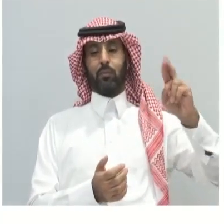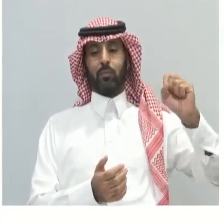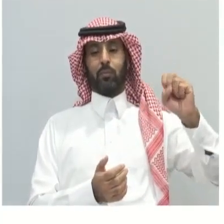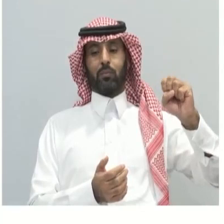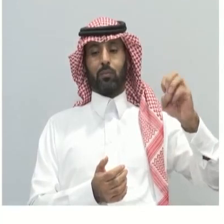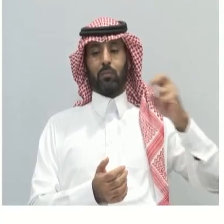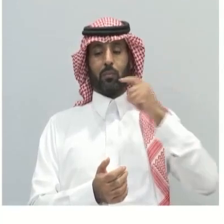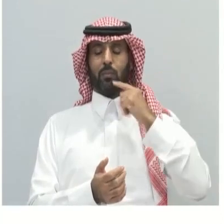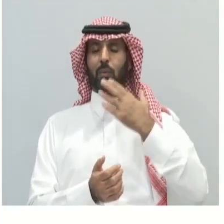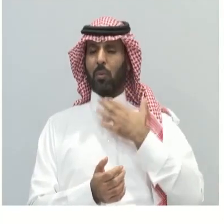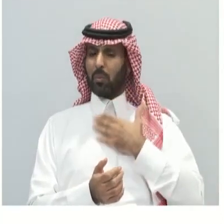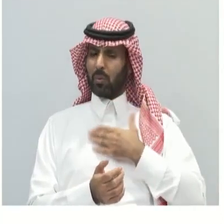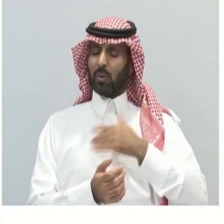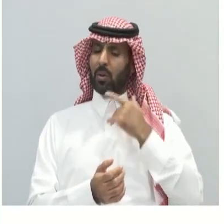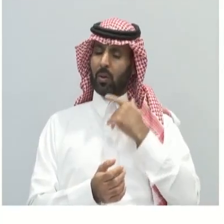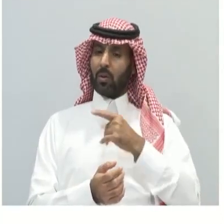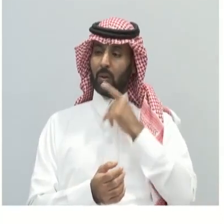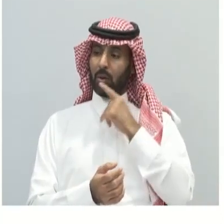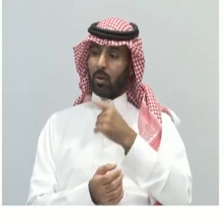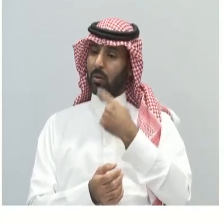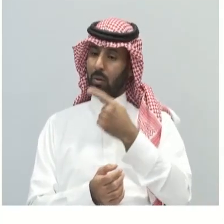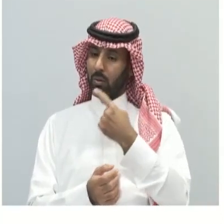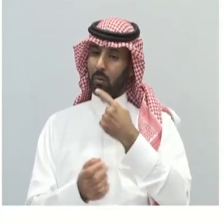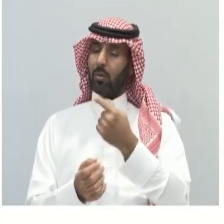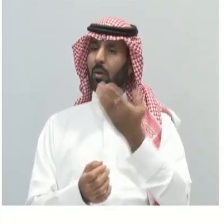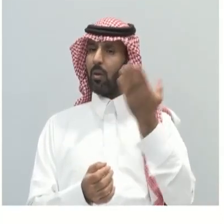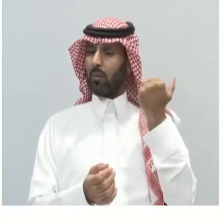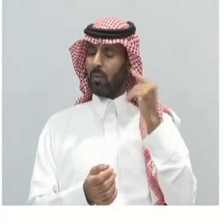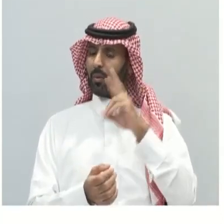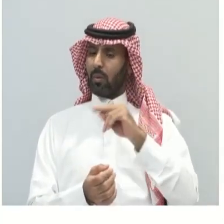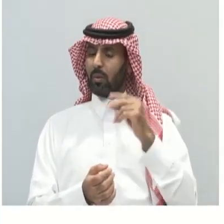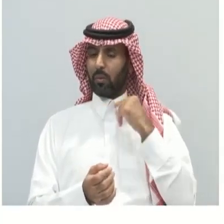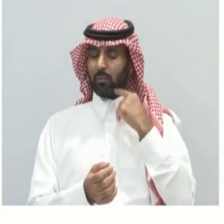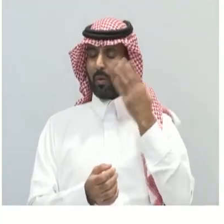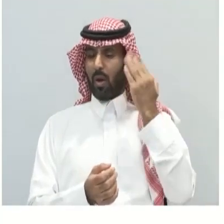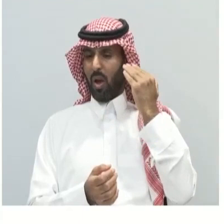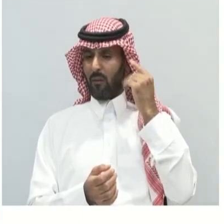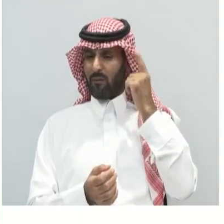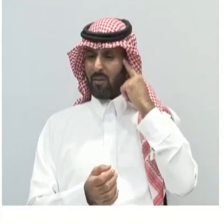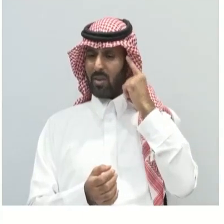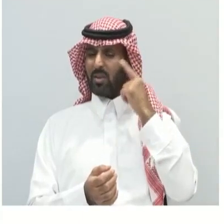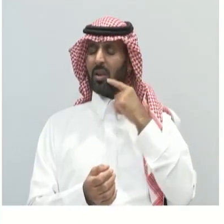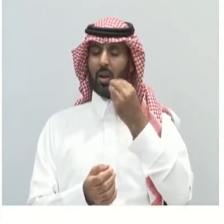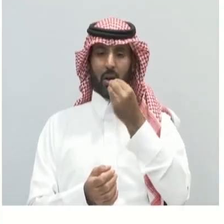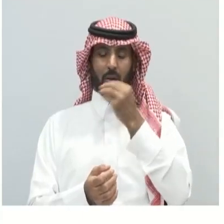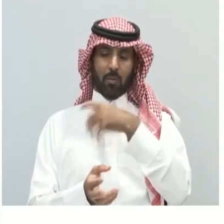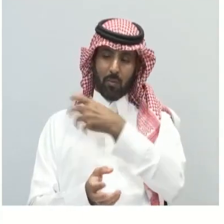spoke. Yes, to you the way I did. Oh, forget it. I'll get some